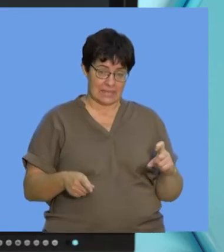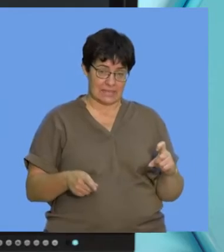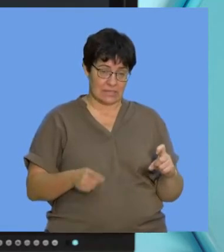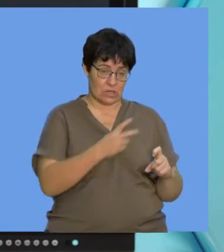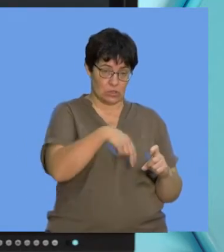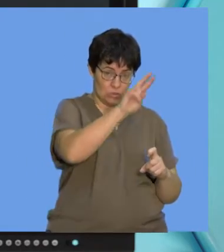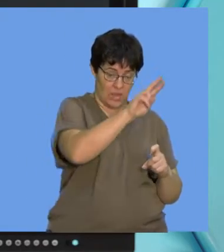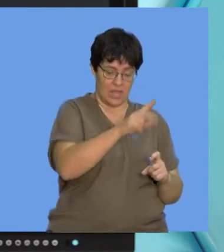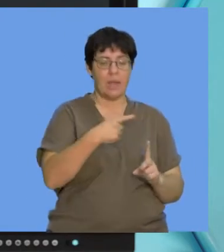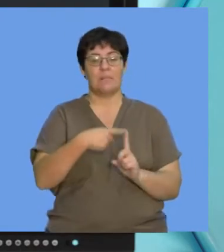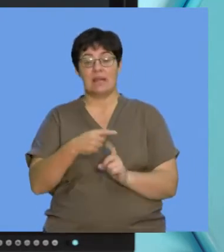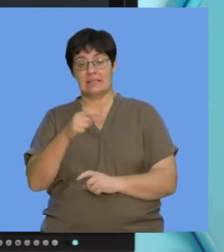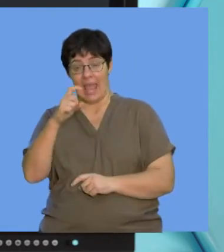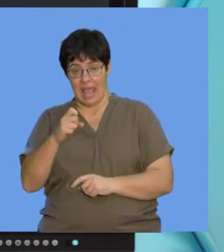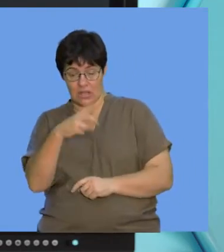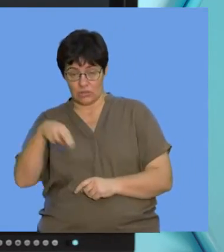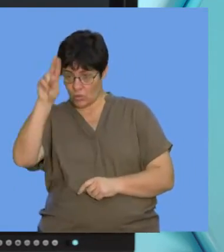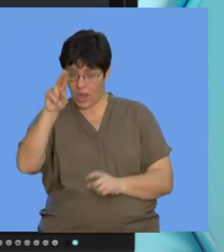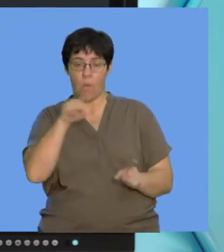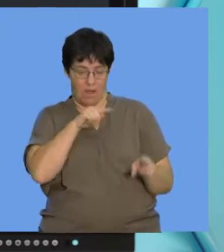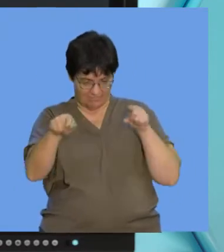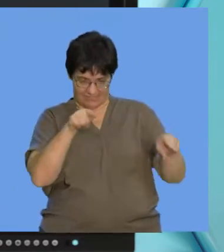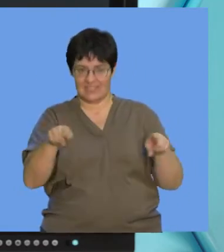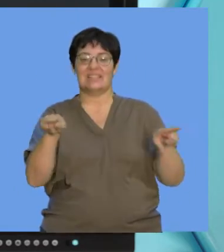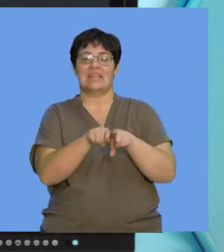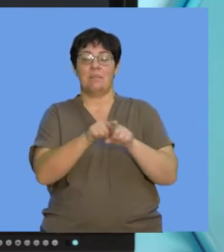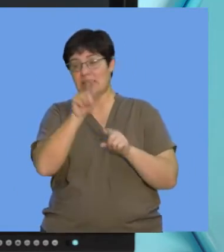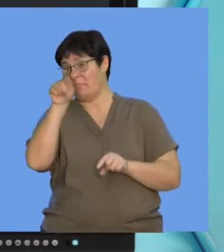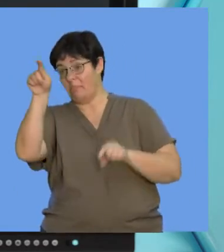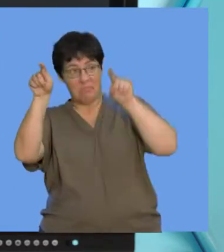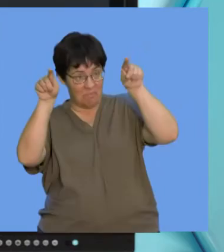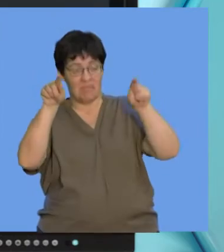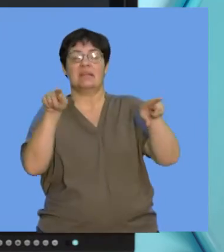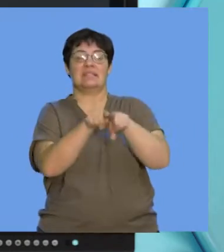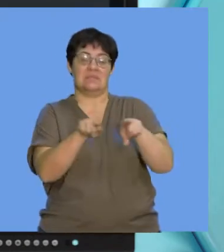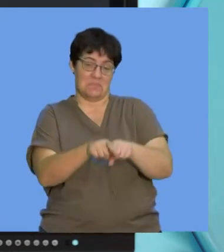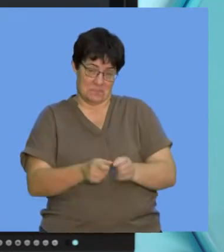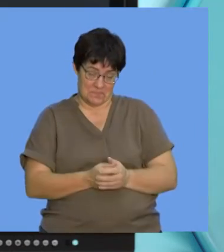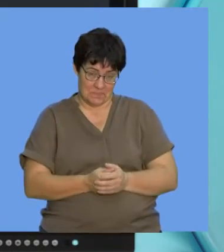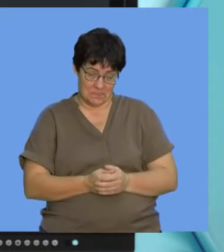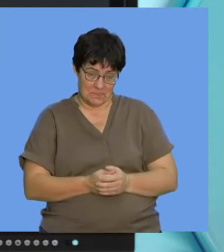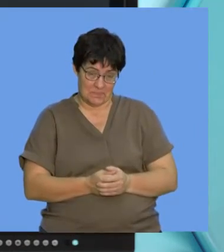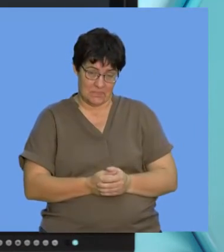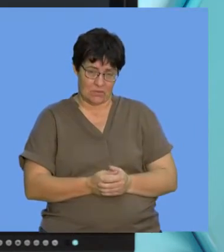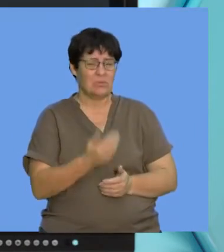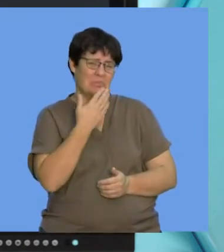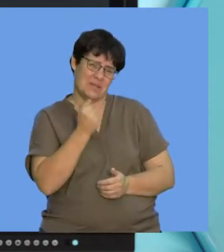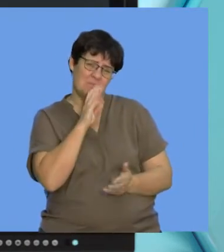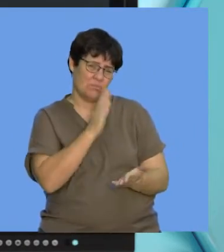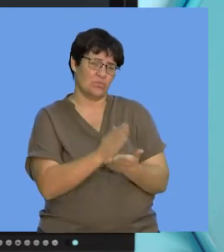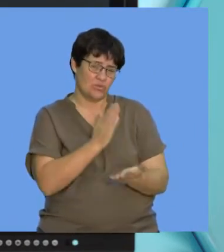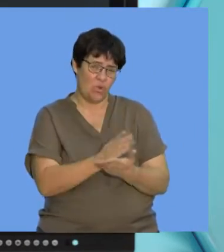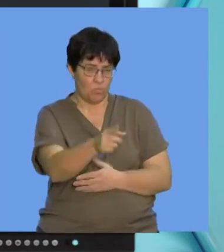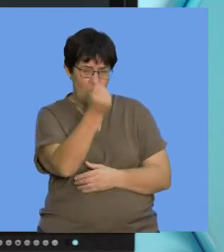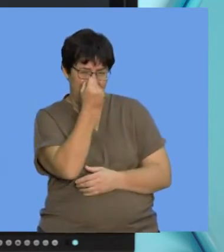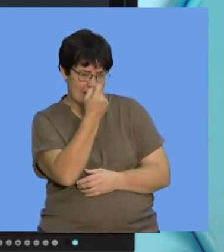squared and x squared are then like terms because of the exponent that is the same and the variable that is the same. So please